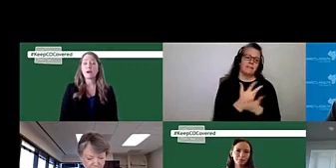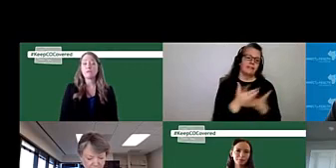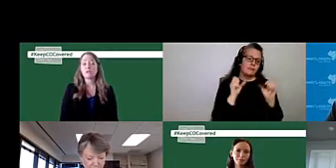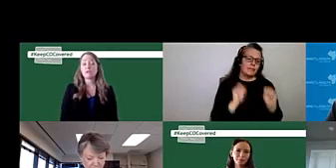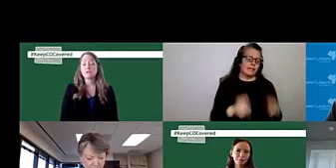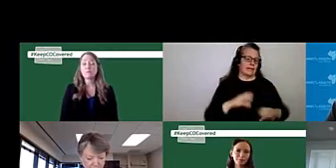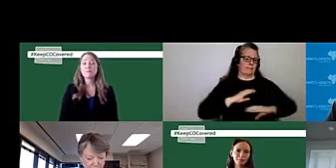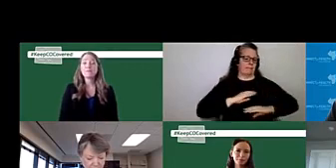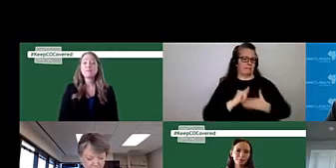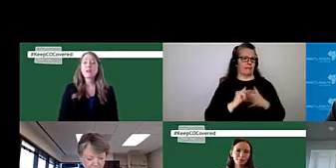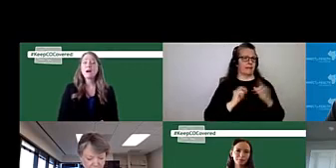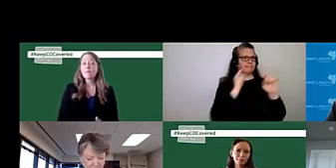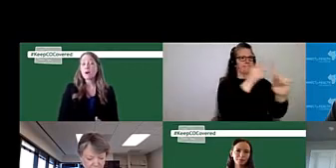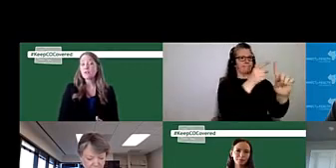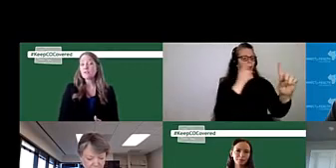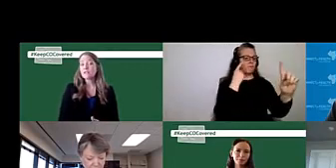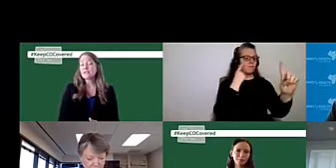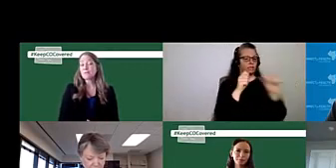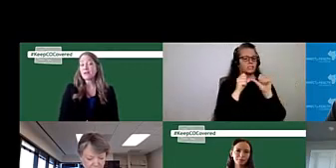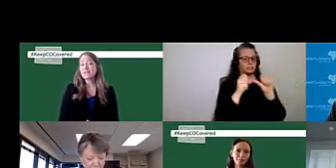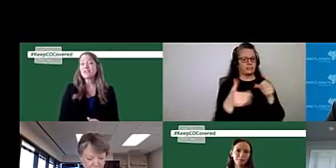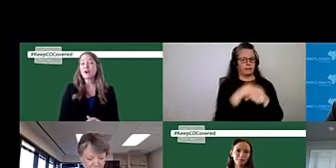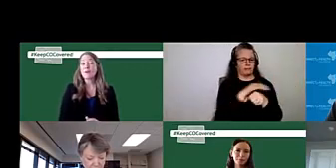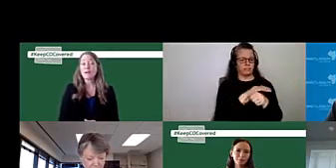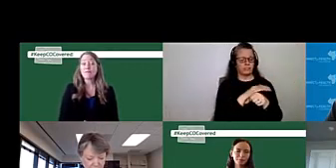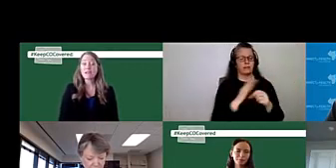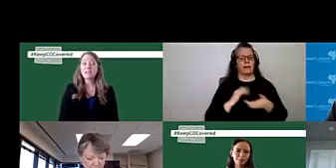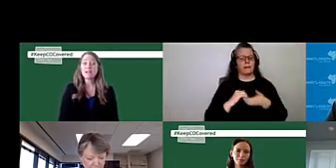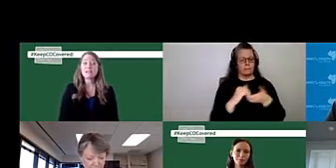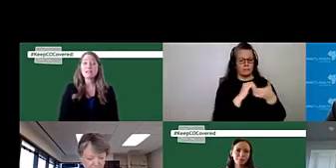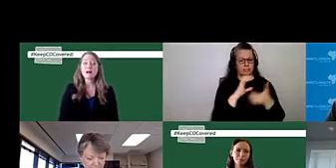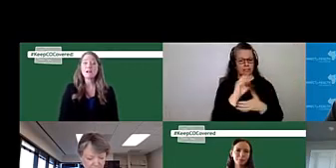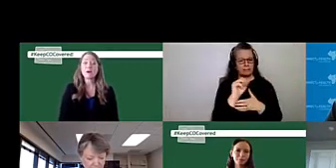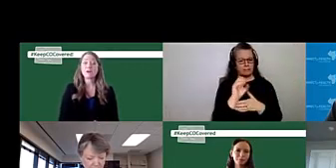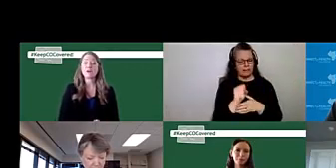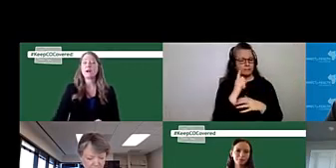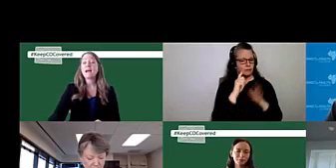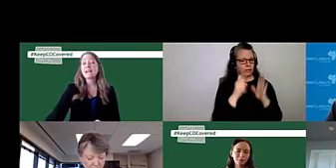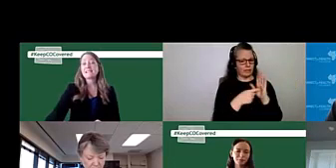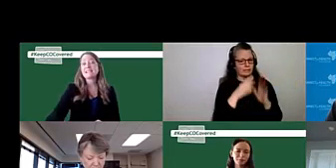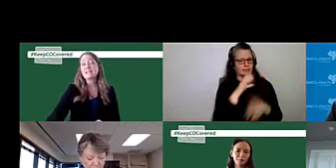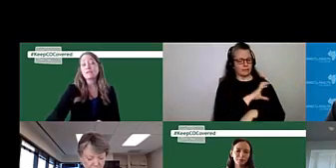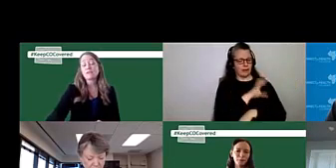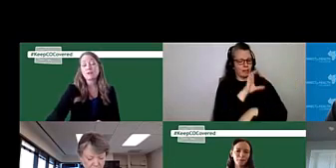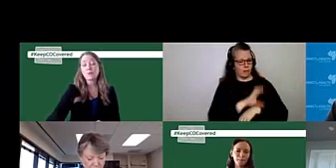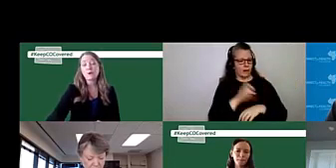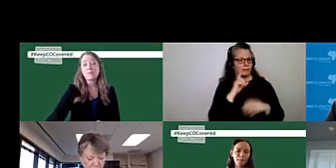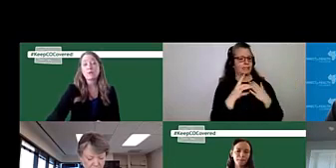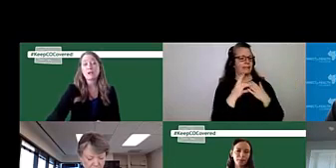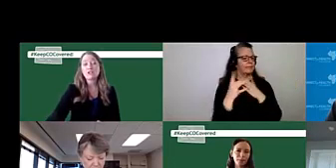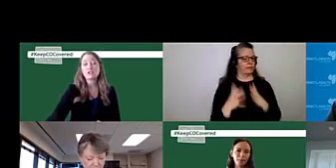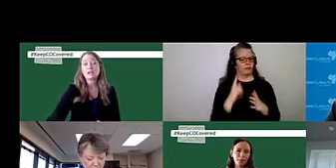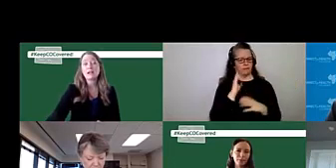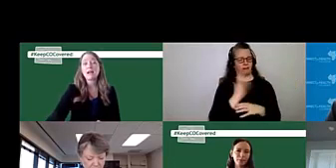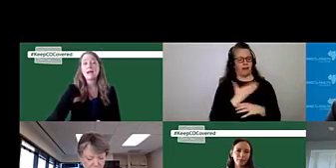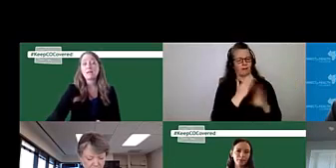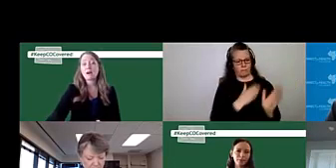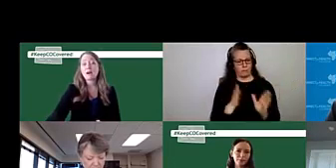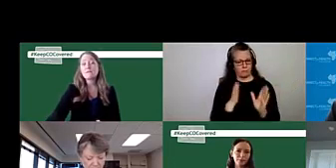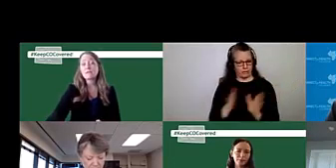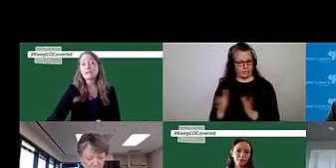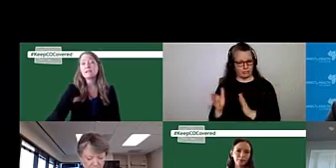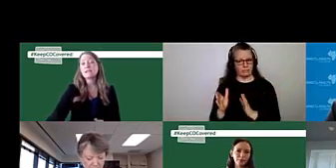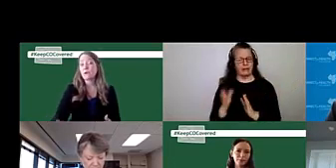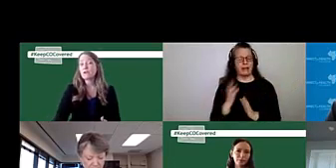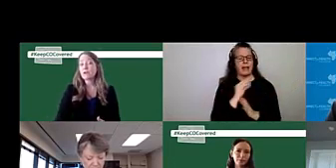continuity of coverage. Our partners at CMS have recognized Colorado as a leader in our preparation, and